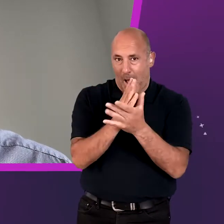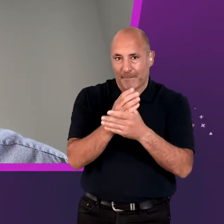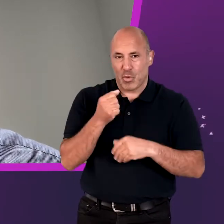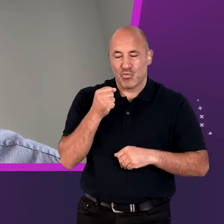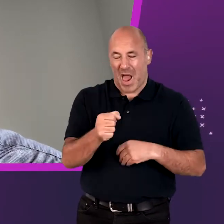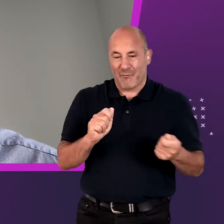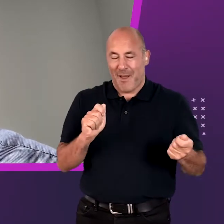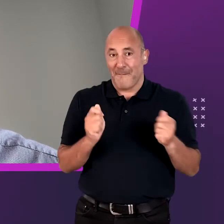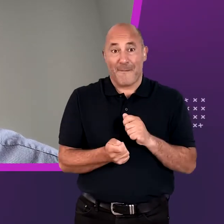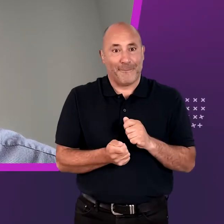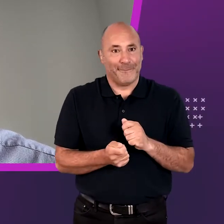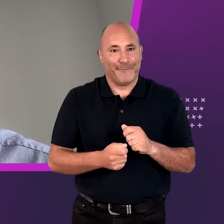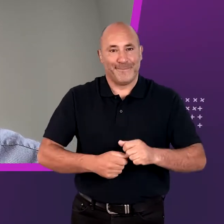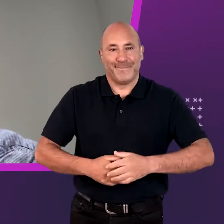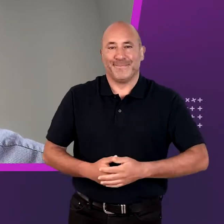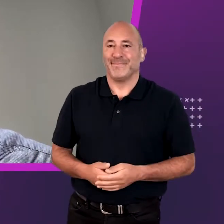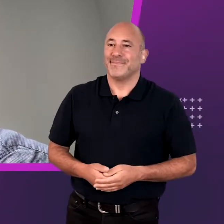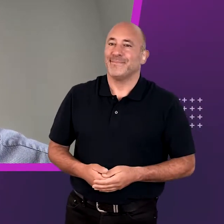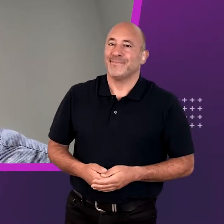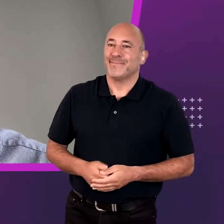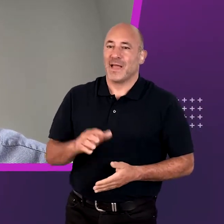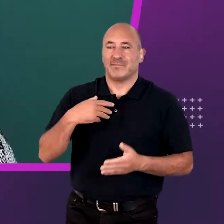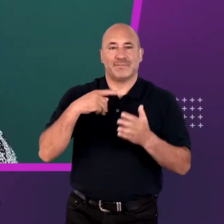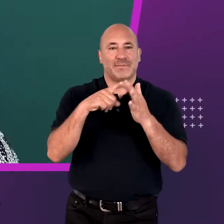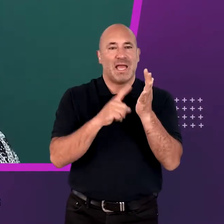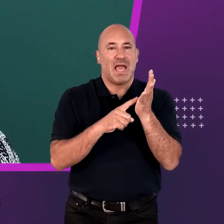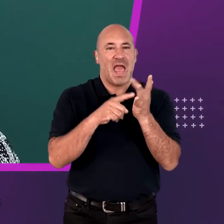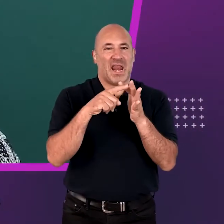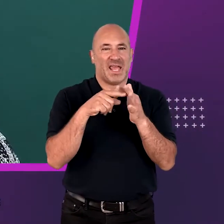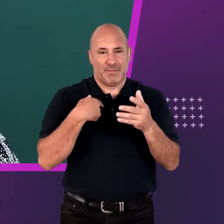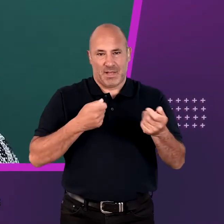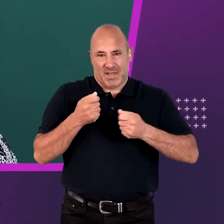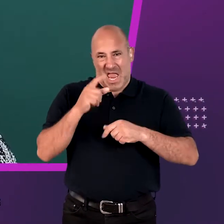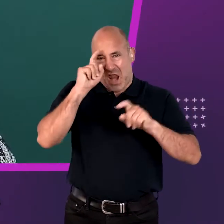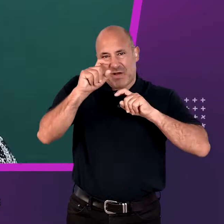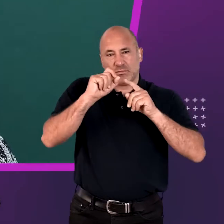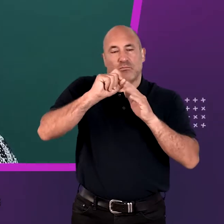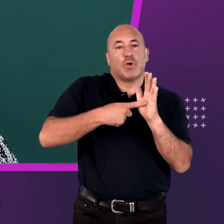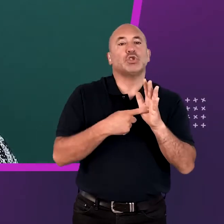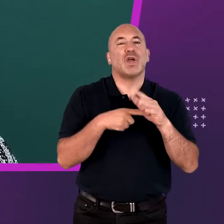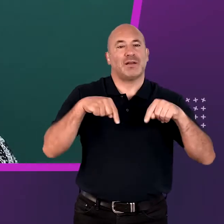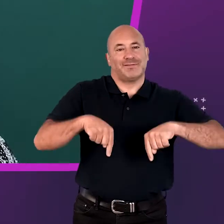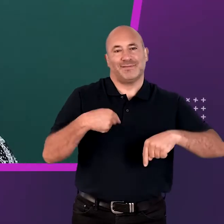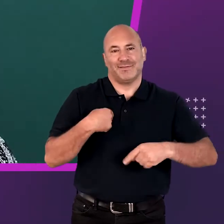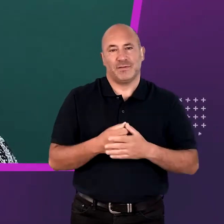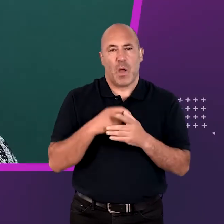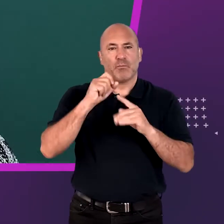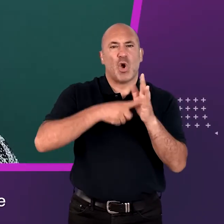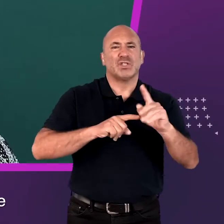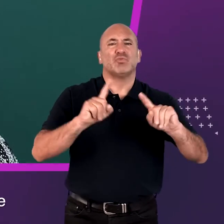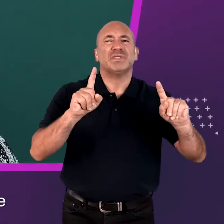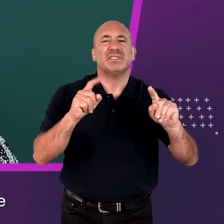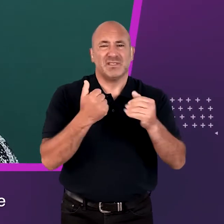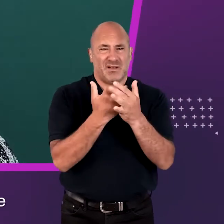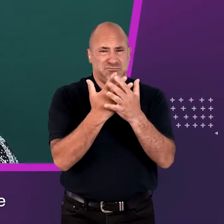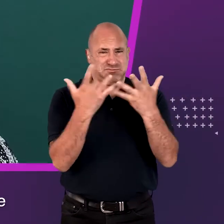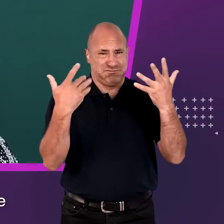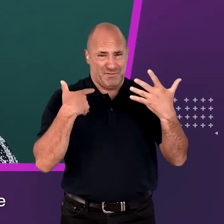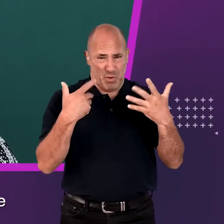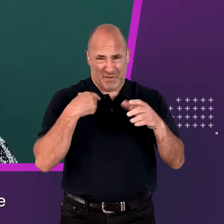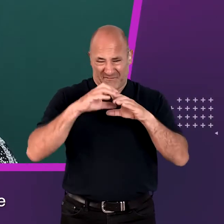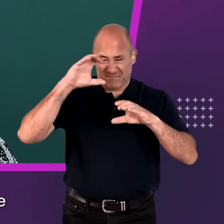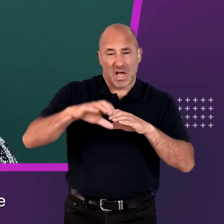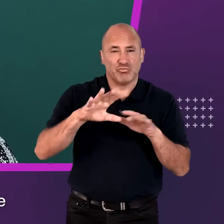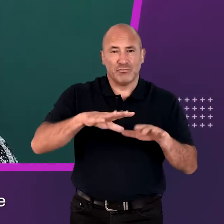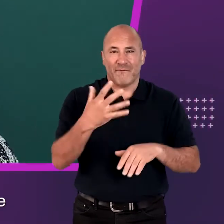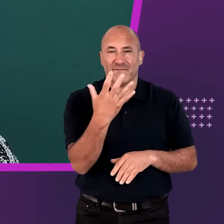that innovation is changing the railway. I'm Ellie and I manage innovation projects in Network Rail. My projects are some of the many